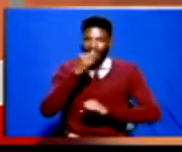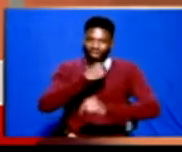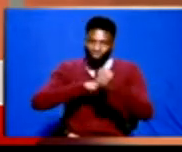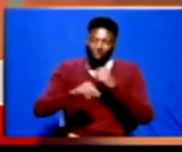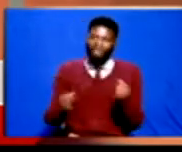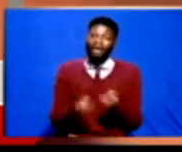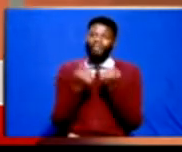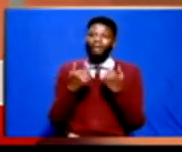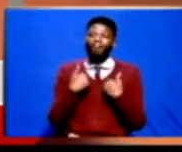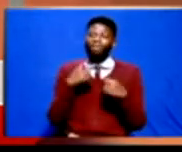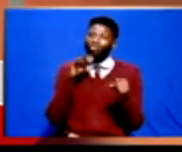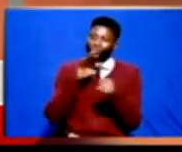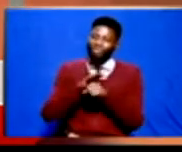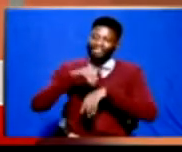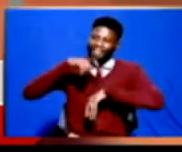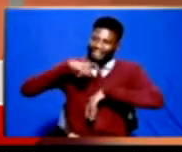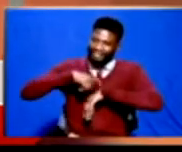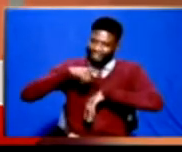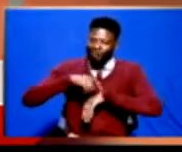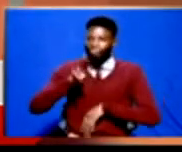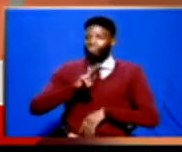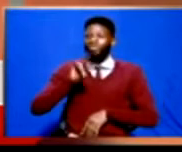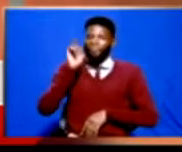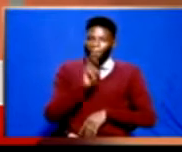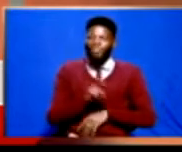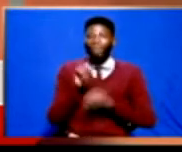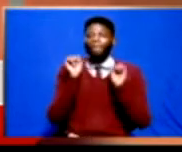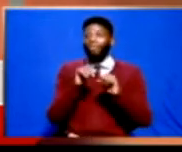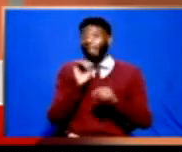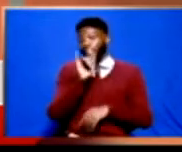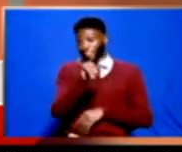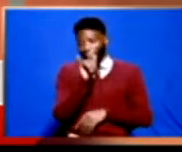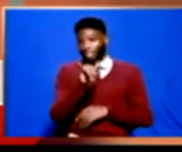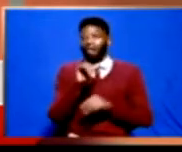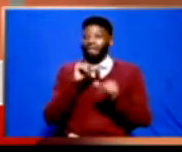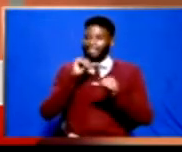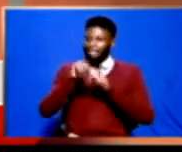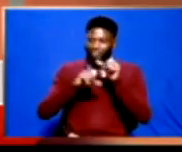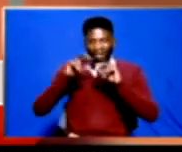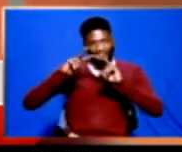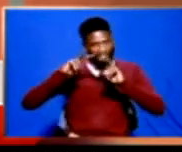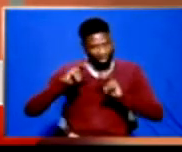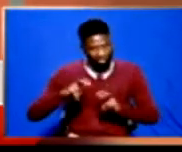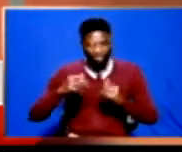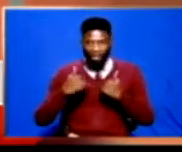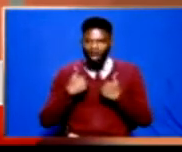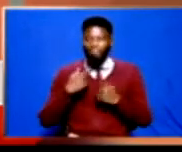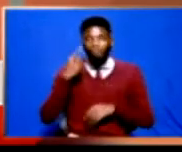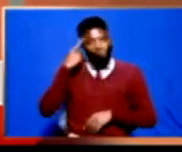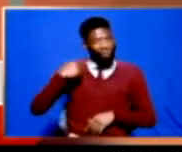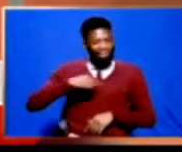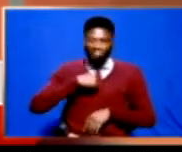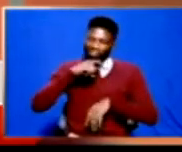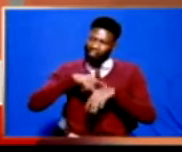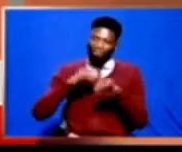of time and effort taken to actually carry out this scientific analysis. And for us, it has taken some time because of the up and